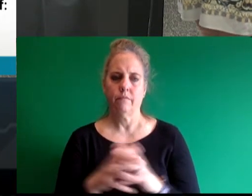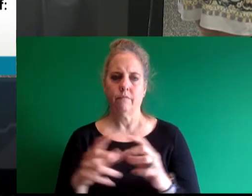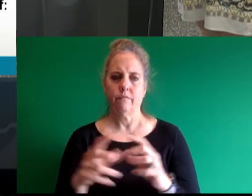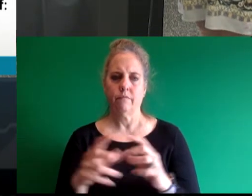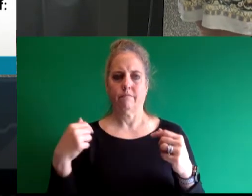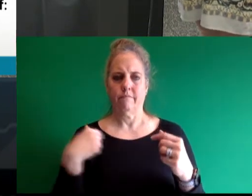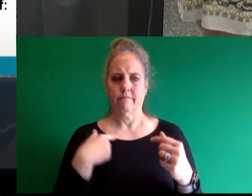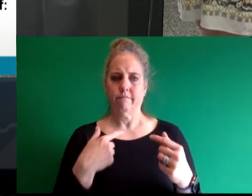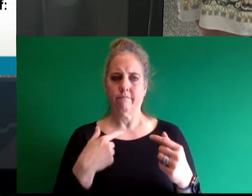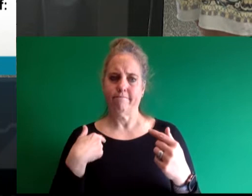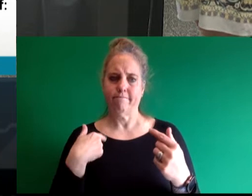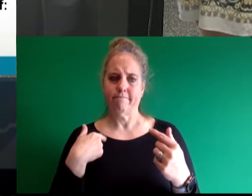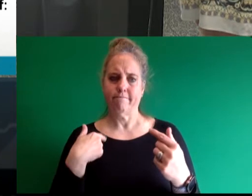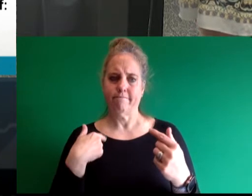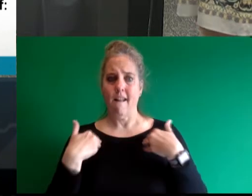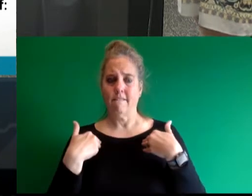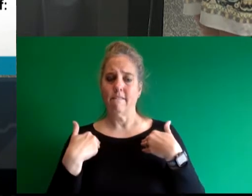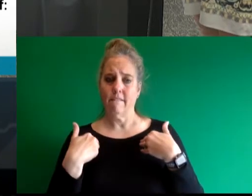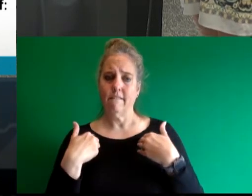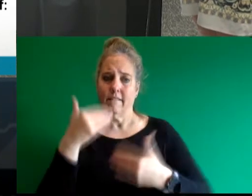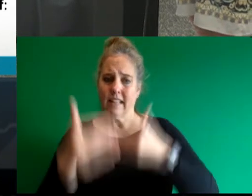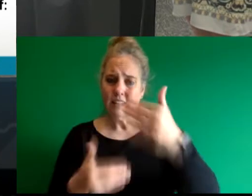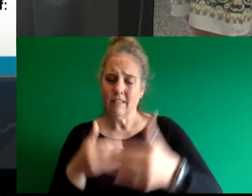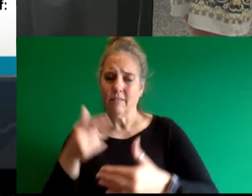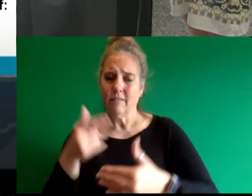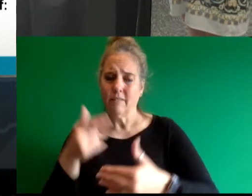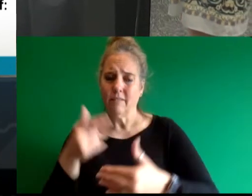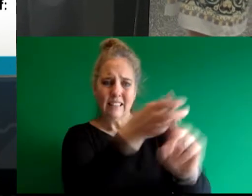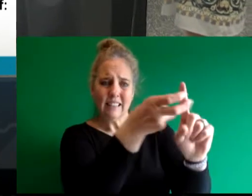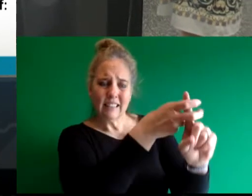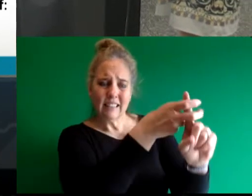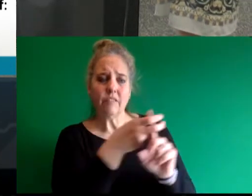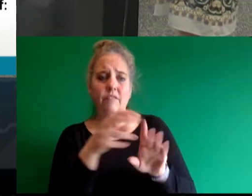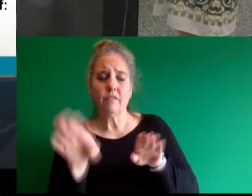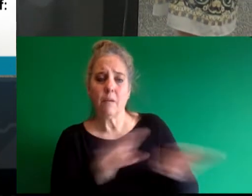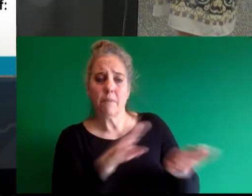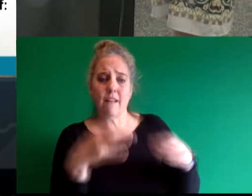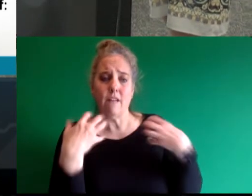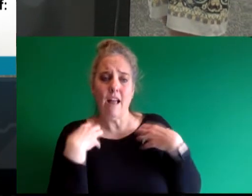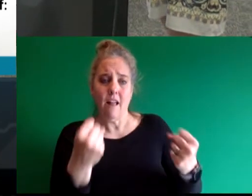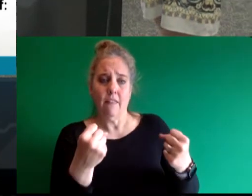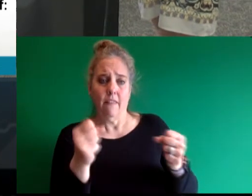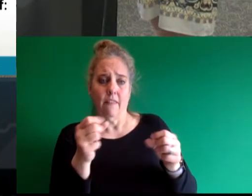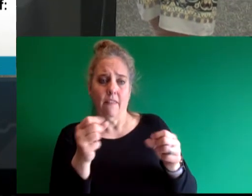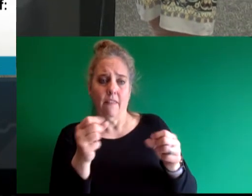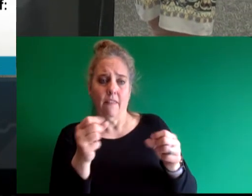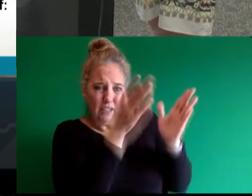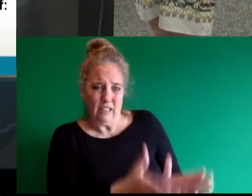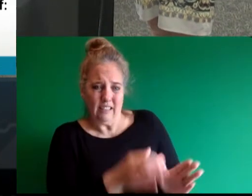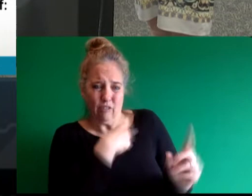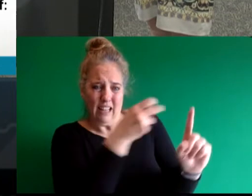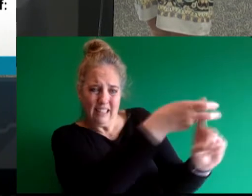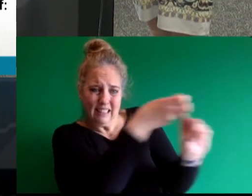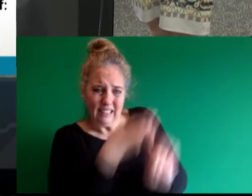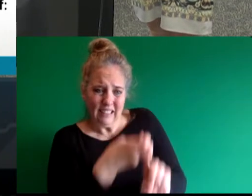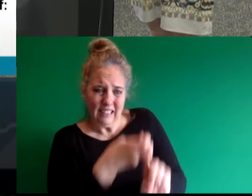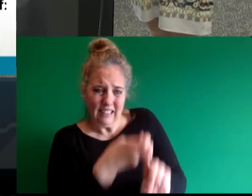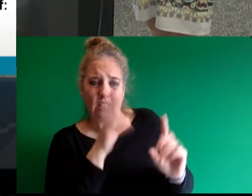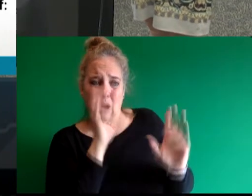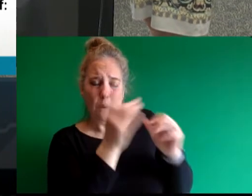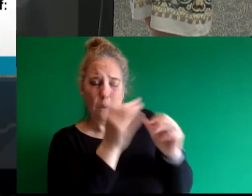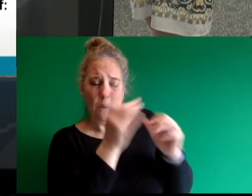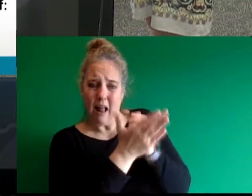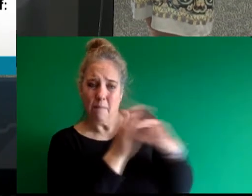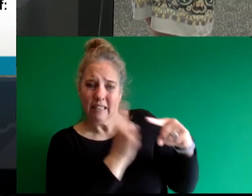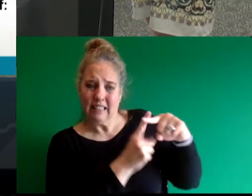position for public health. And I hope and am optimistic that by our May board meeting that we're